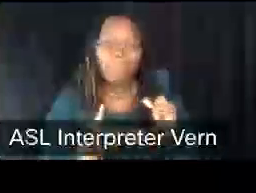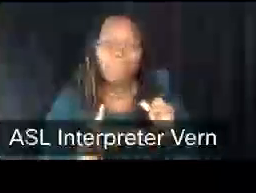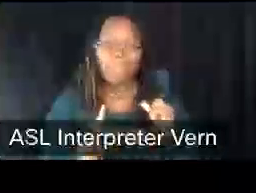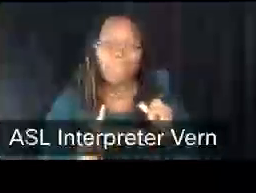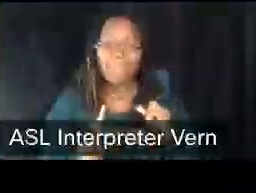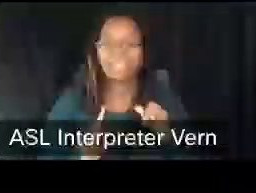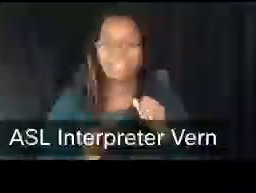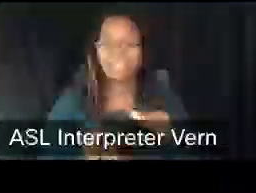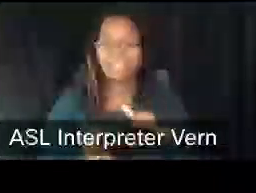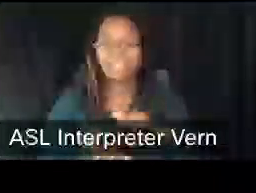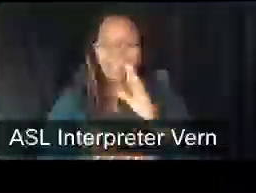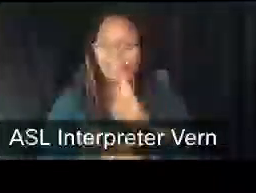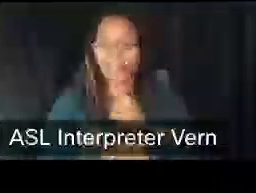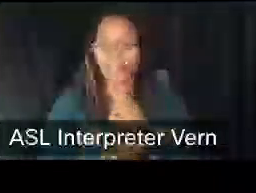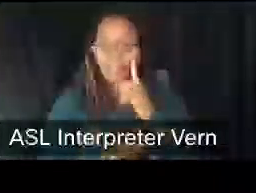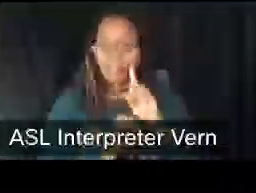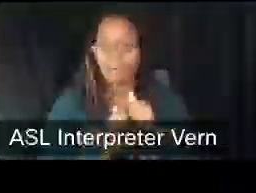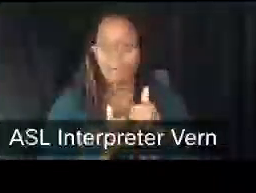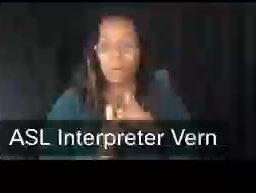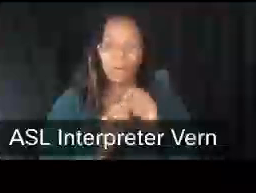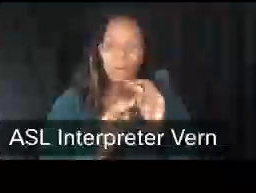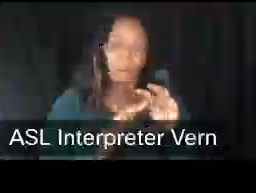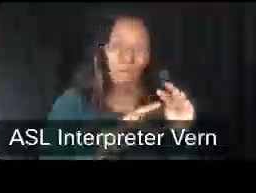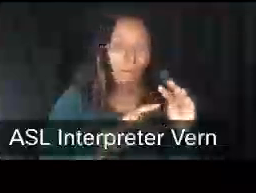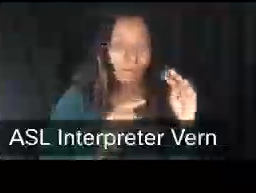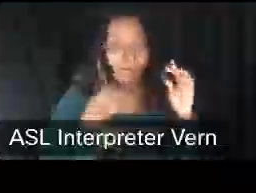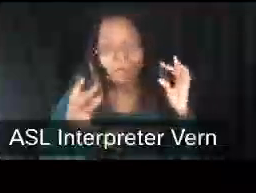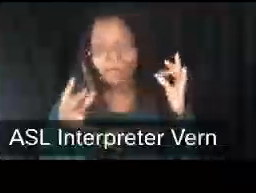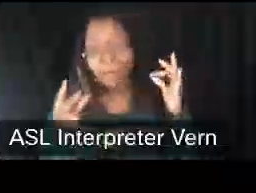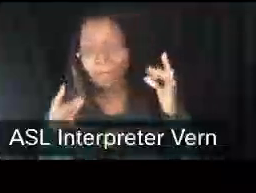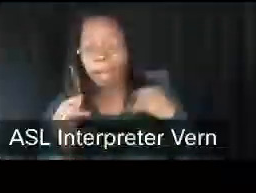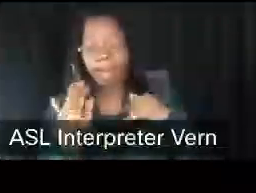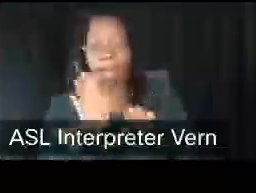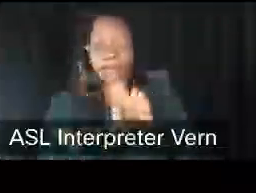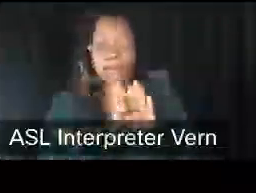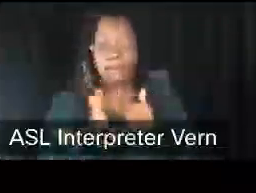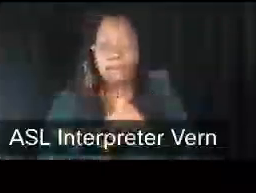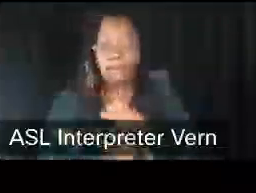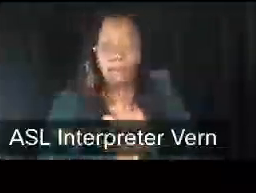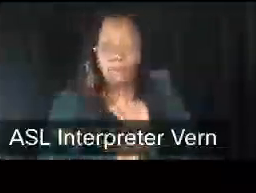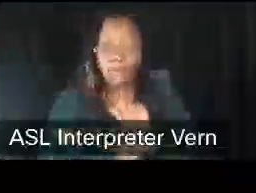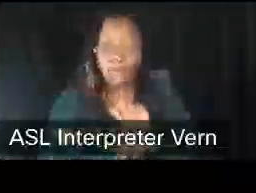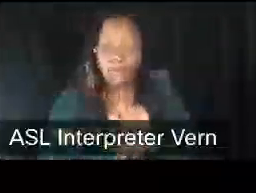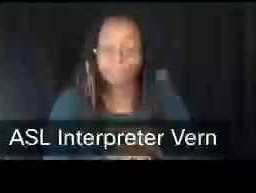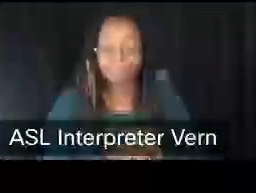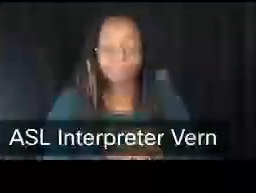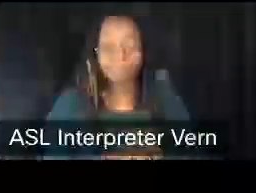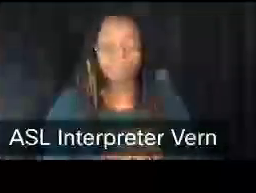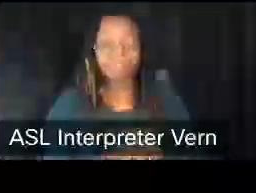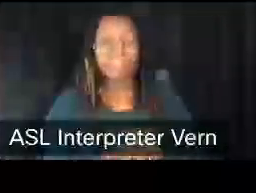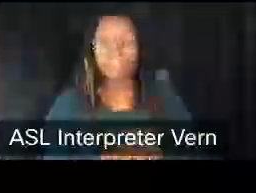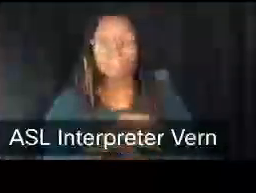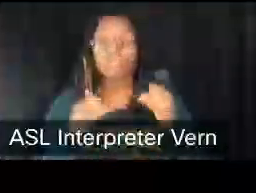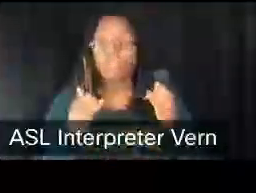center uses for the way we look at, think about, and develop our work. And so the outside